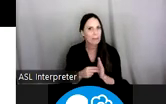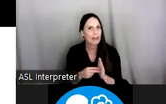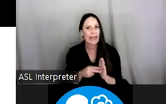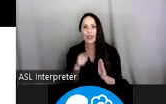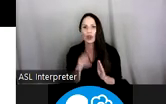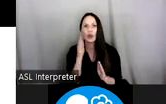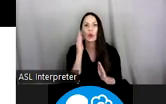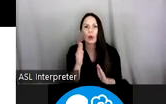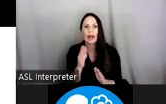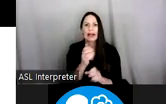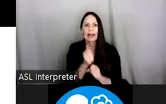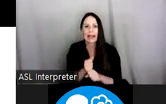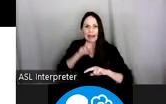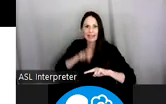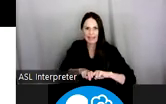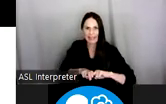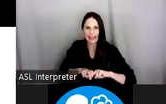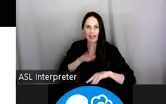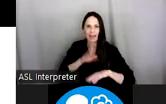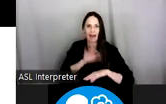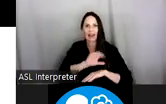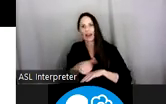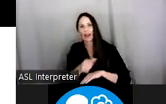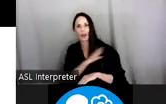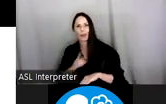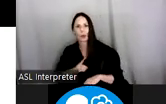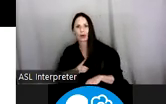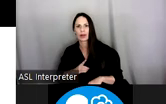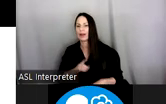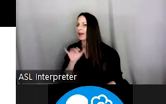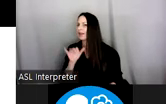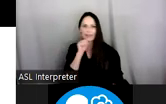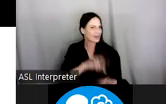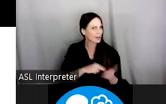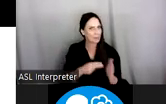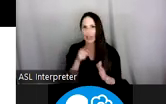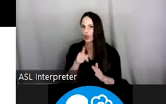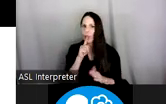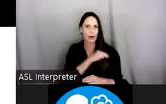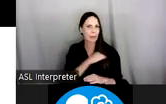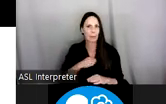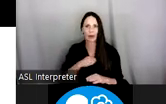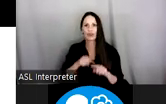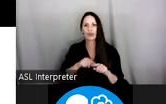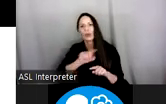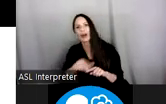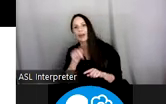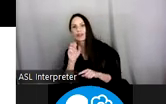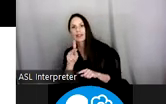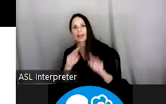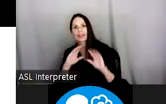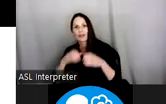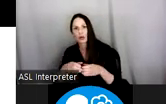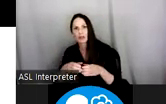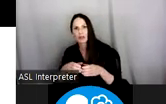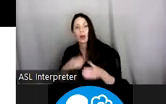board. That does not mean that you are a member of that task force, right? Whatever it is you're elected to, you are essentially